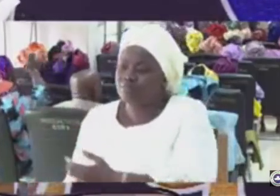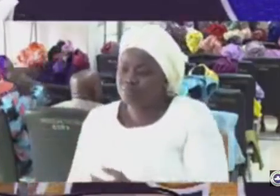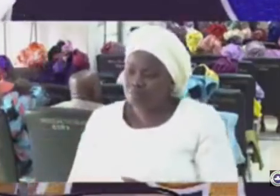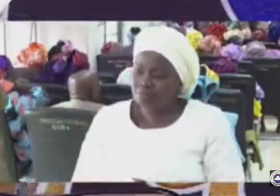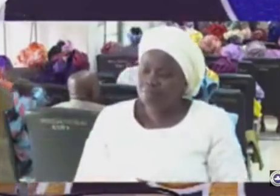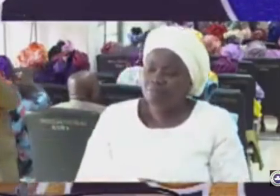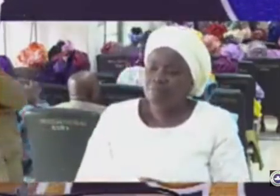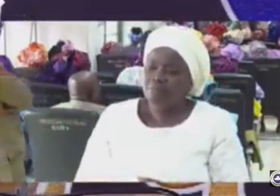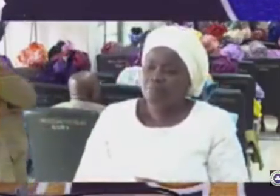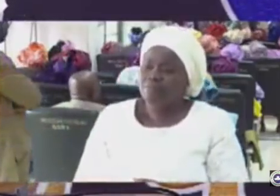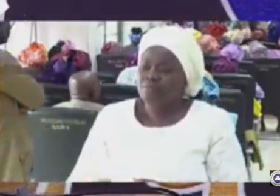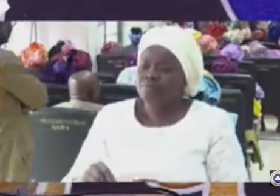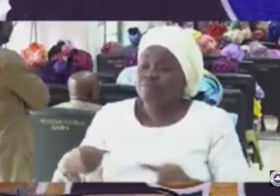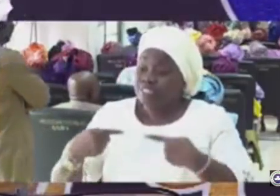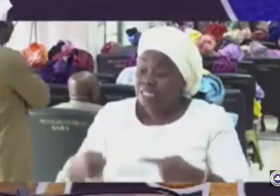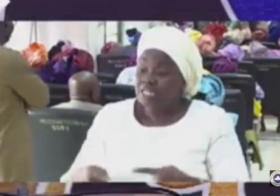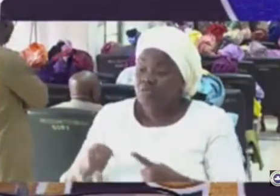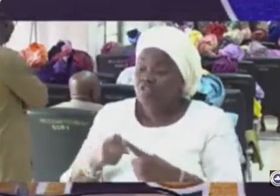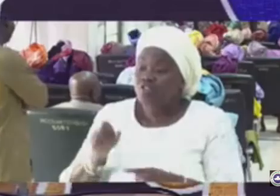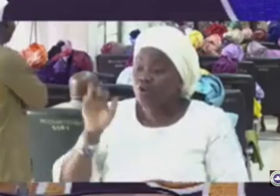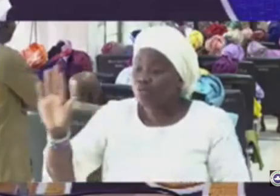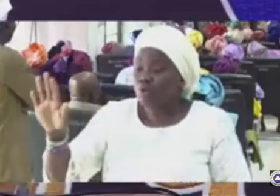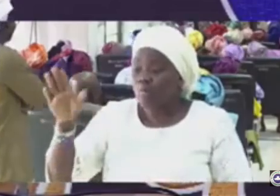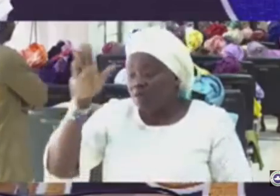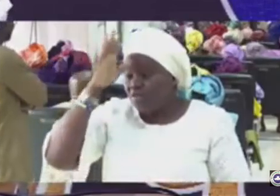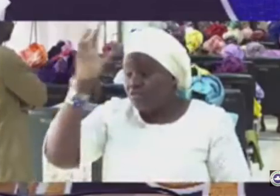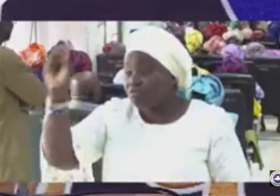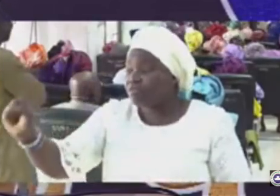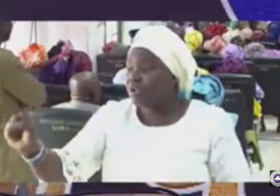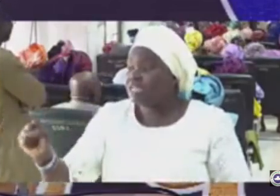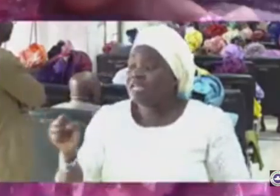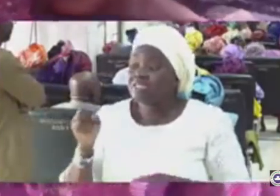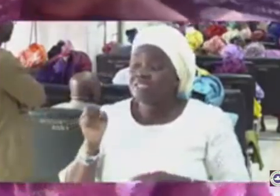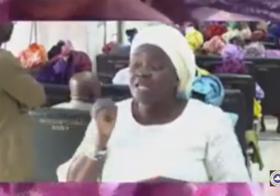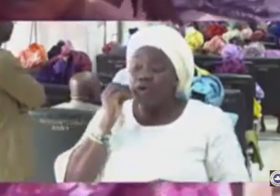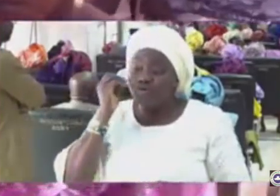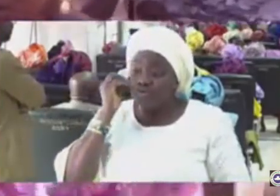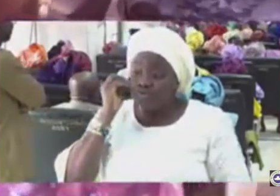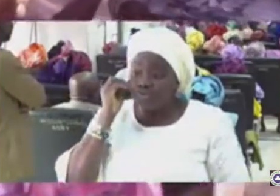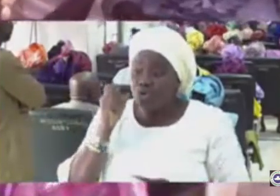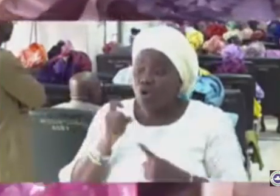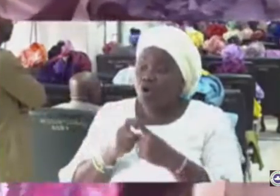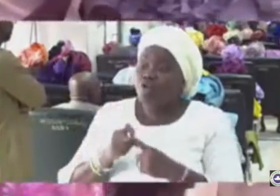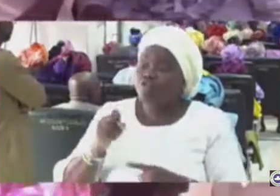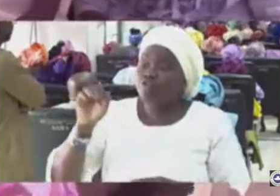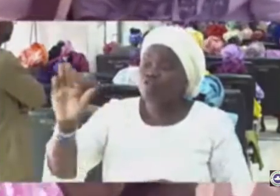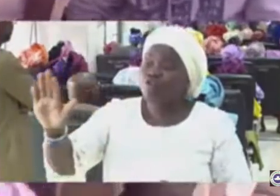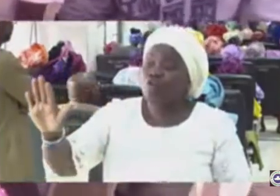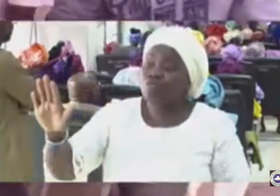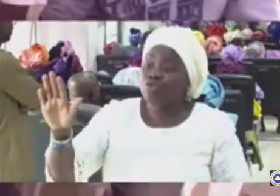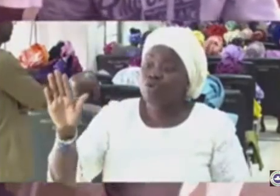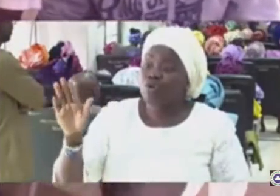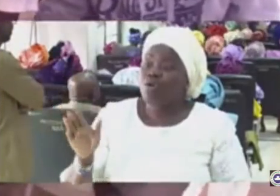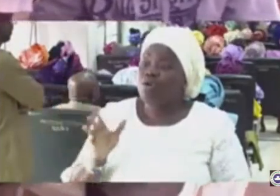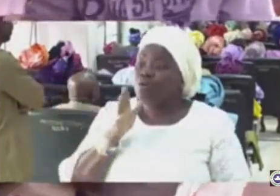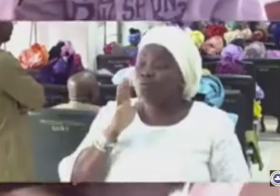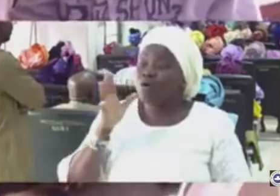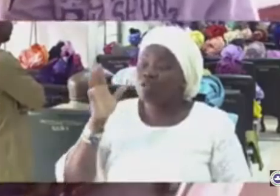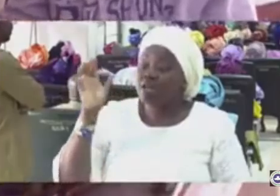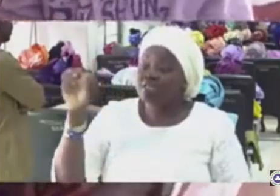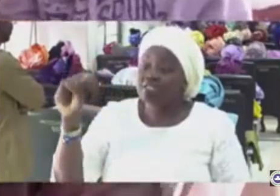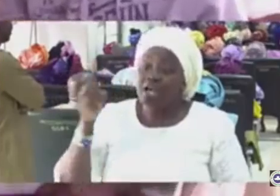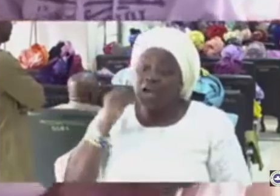Enemies from your father's house, from your mother's house, from the inner side, in the place of work. There are people who